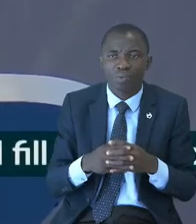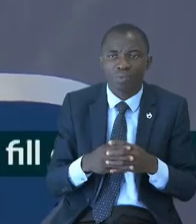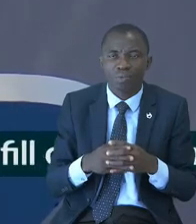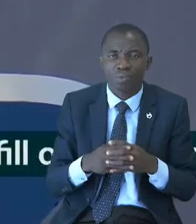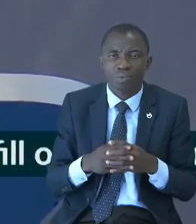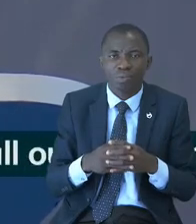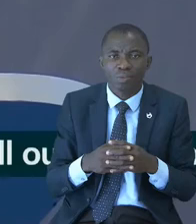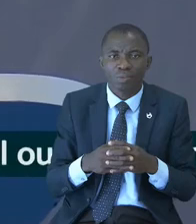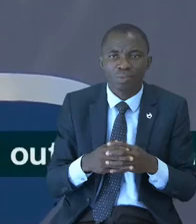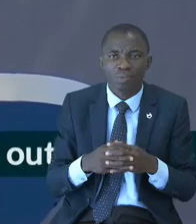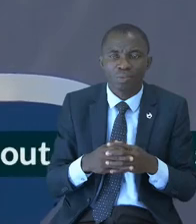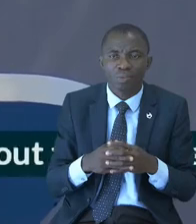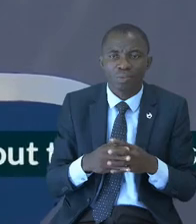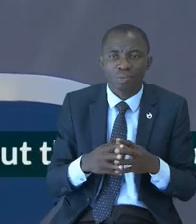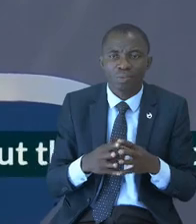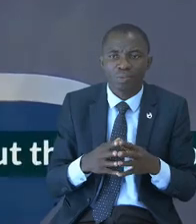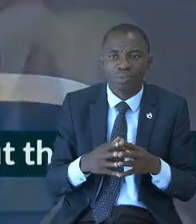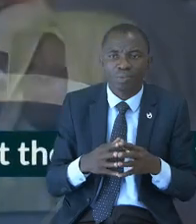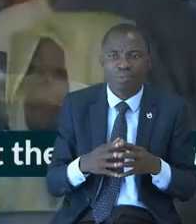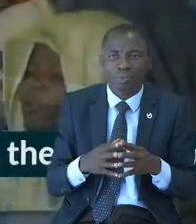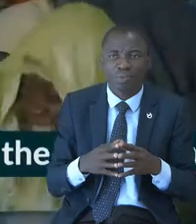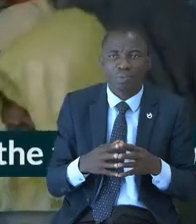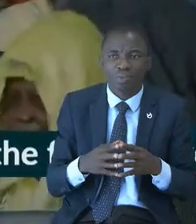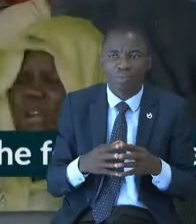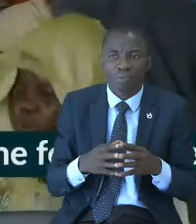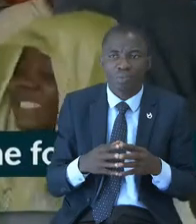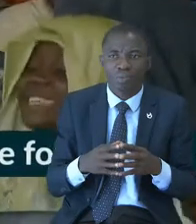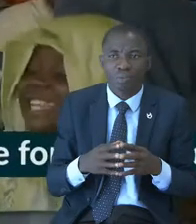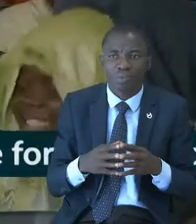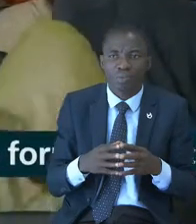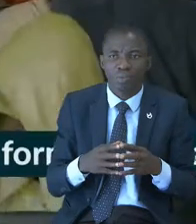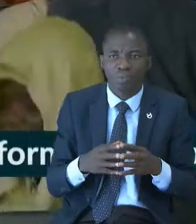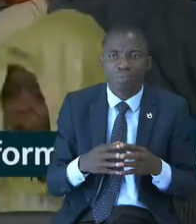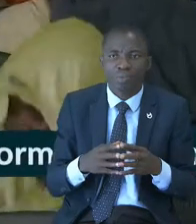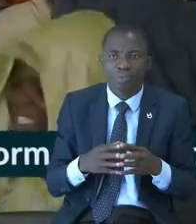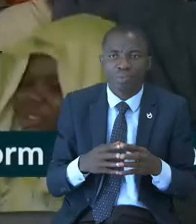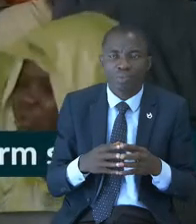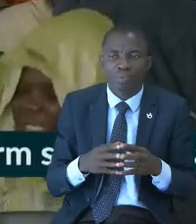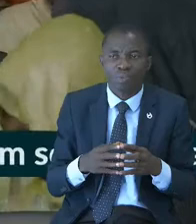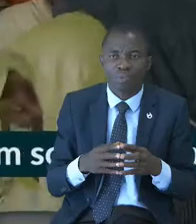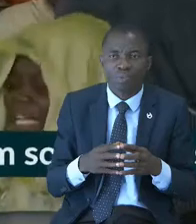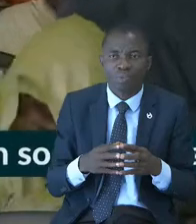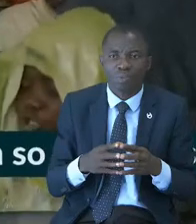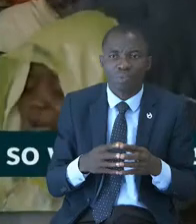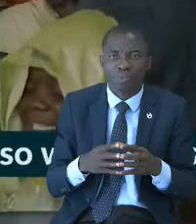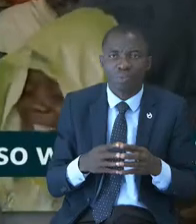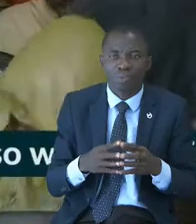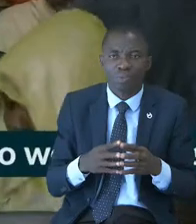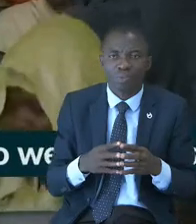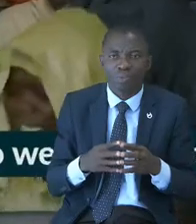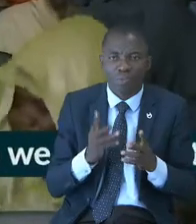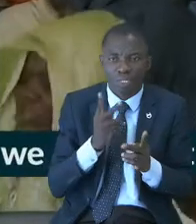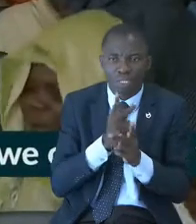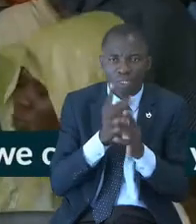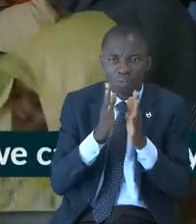Supervisors, I'm waiting to see the flag so that the man of God can come and bring down the power of God.